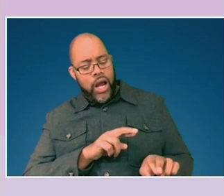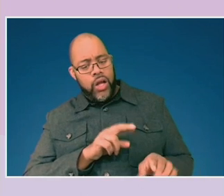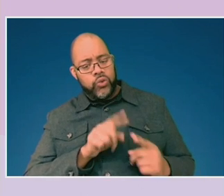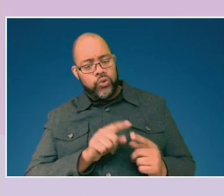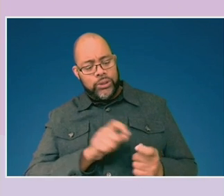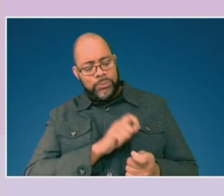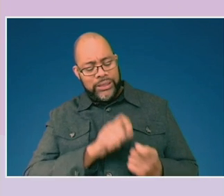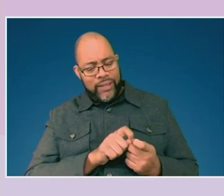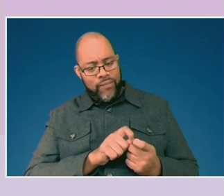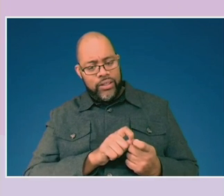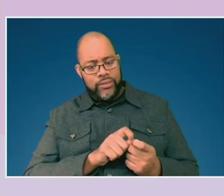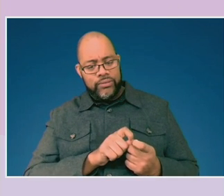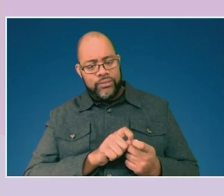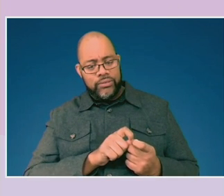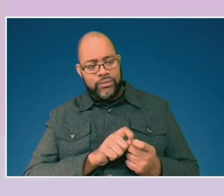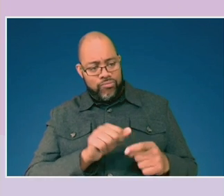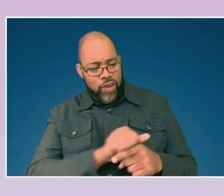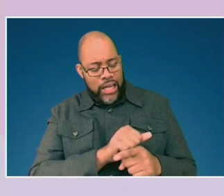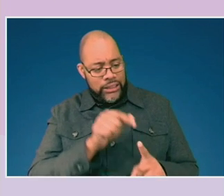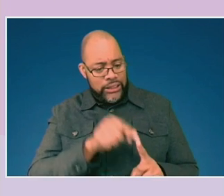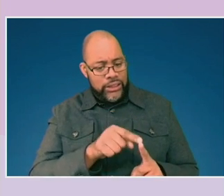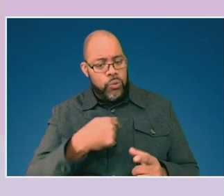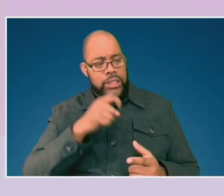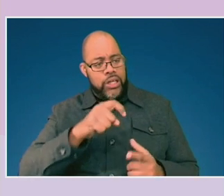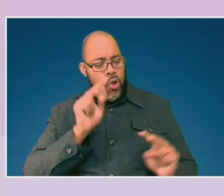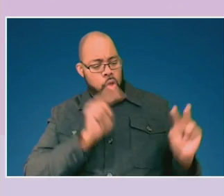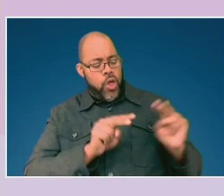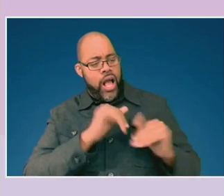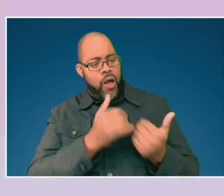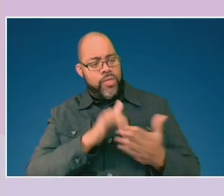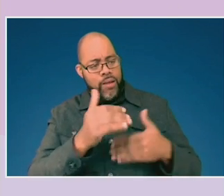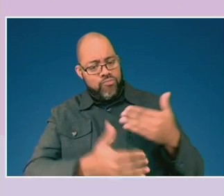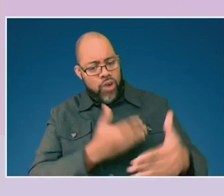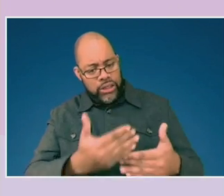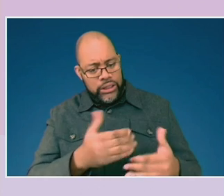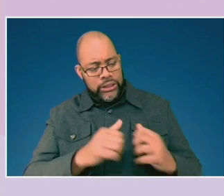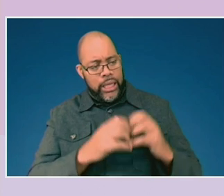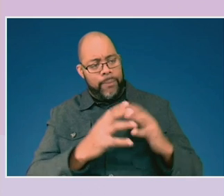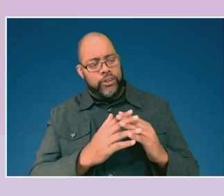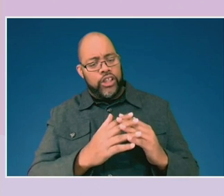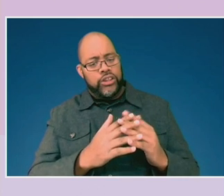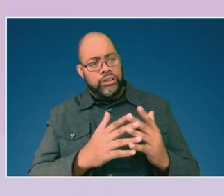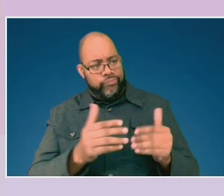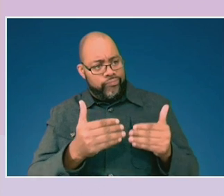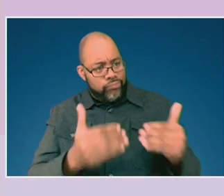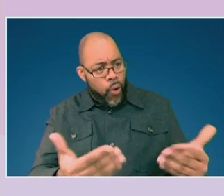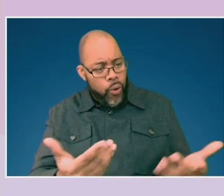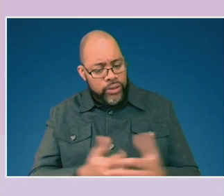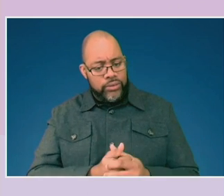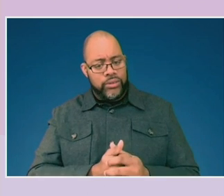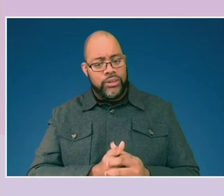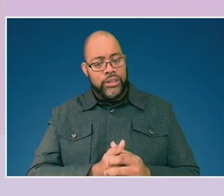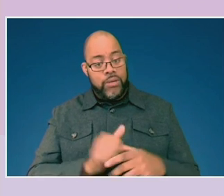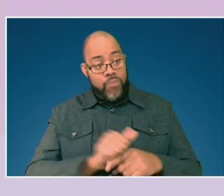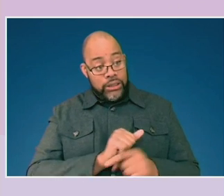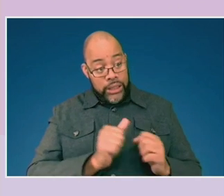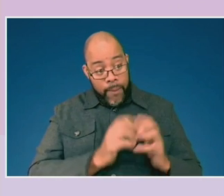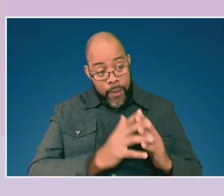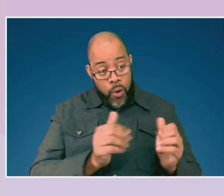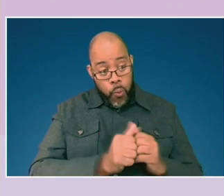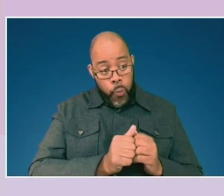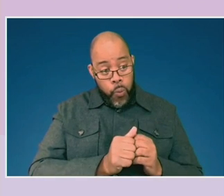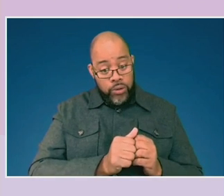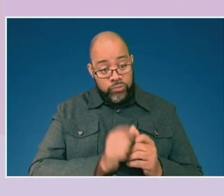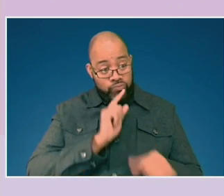particular practice, we need to look at how that process of implementation is going. Is a practice being implemented with fidelity or